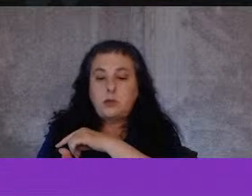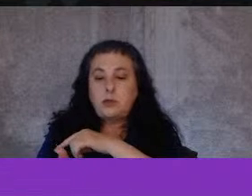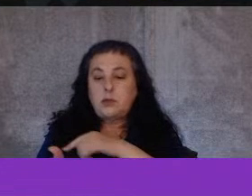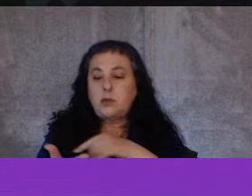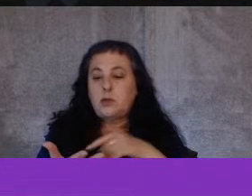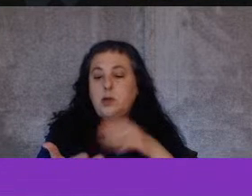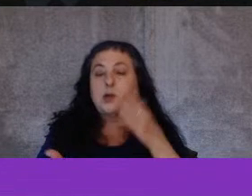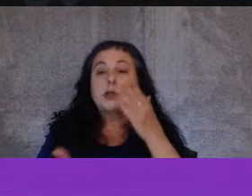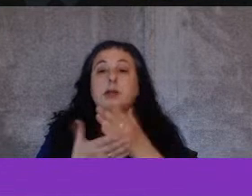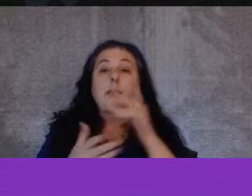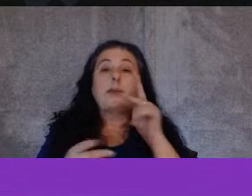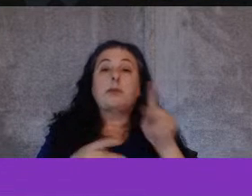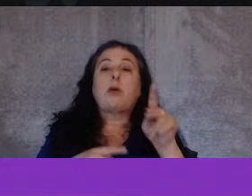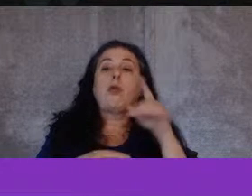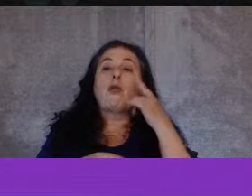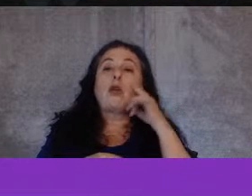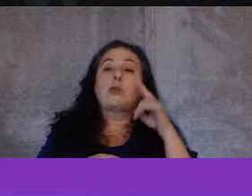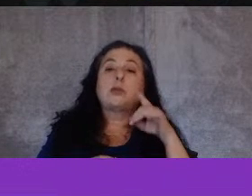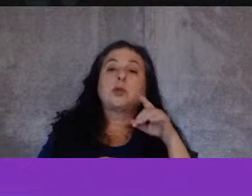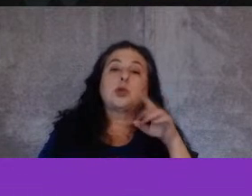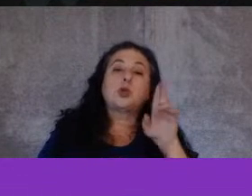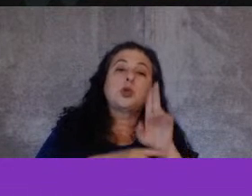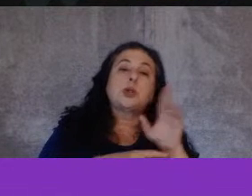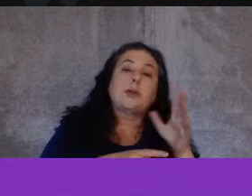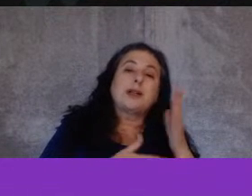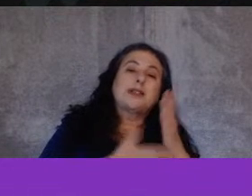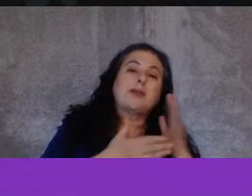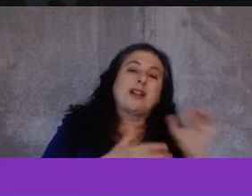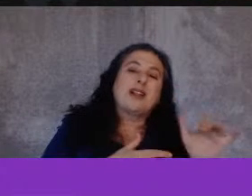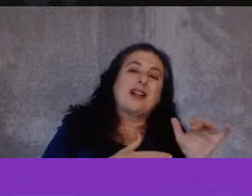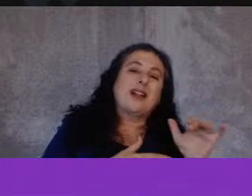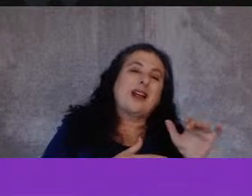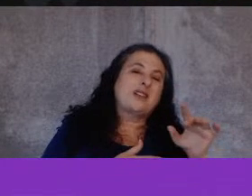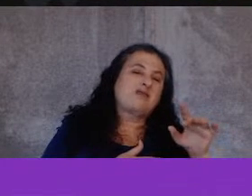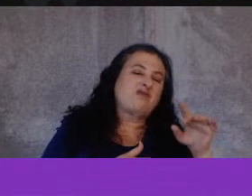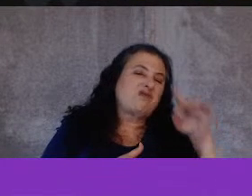discourage people away from something that might be more of like a quack